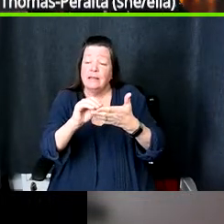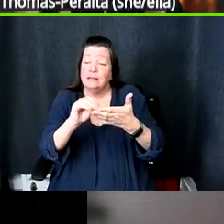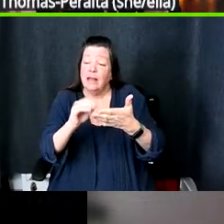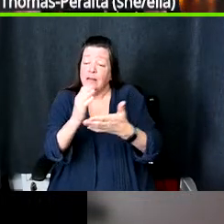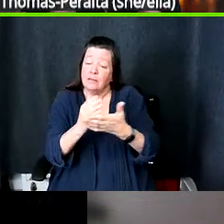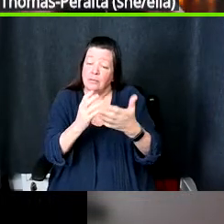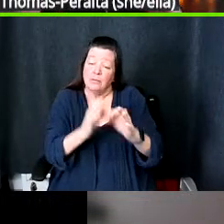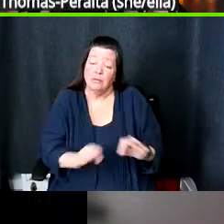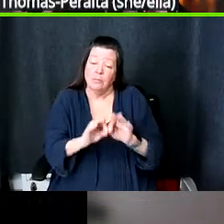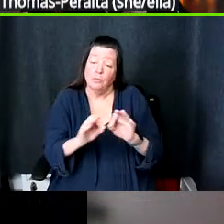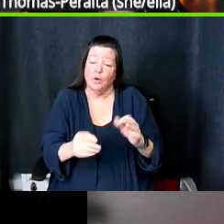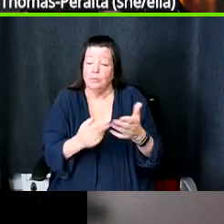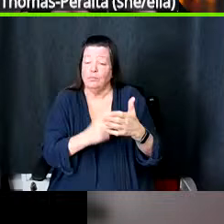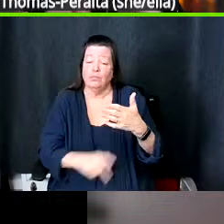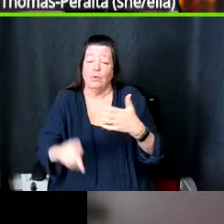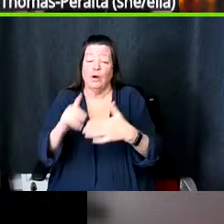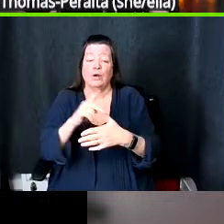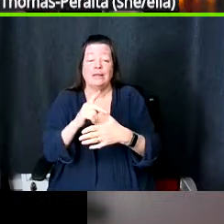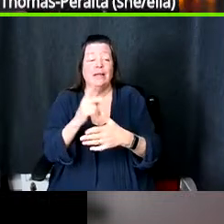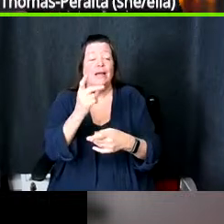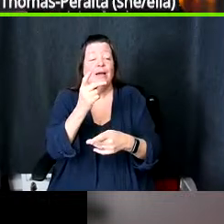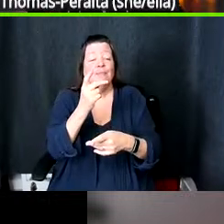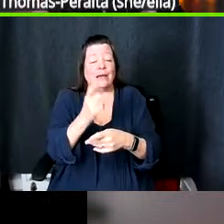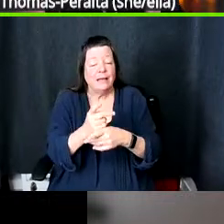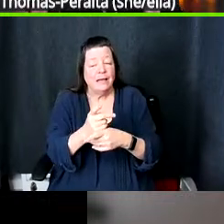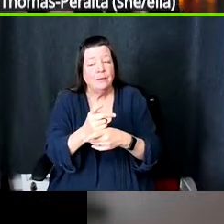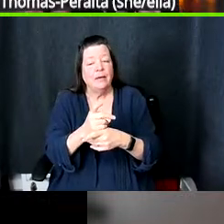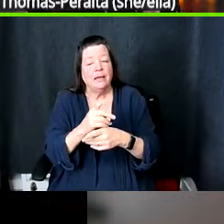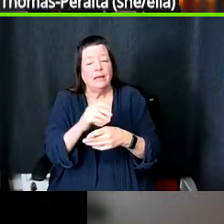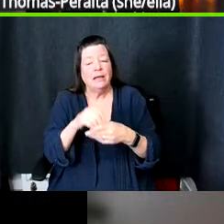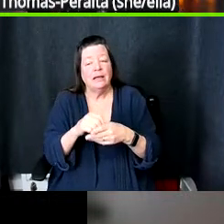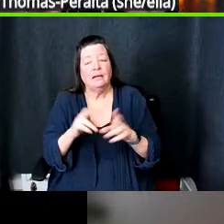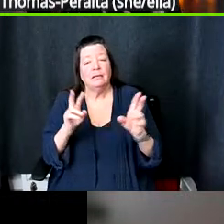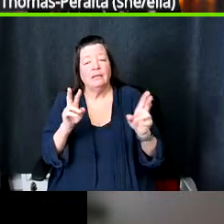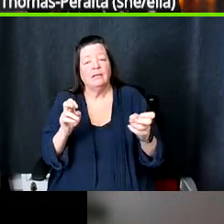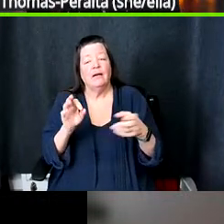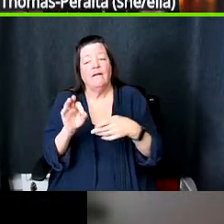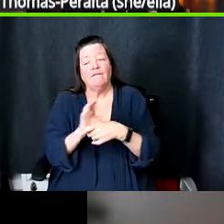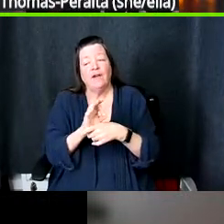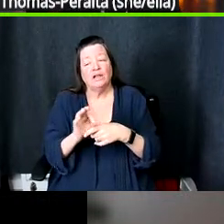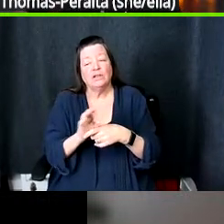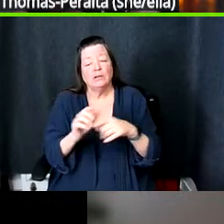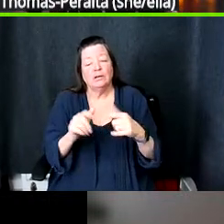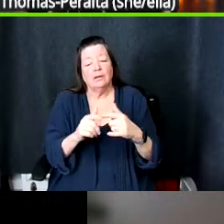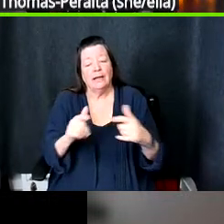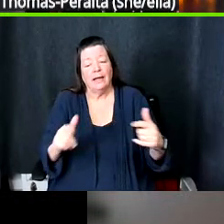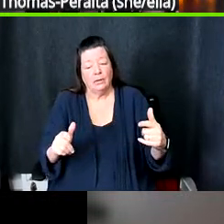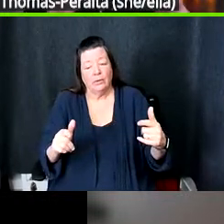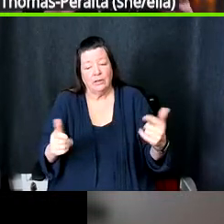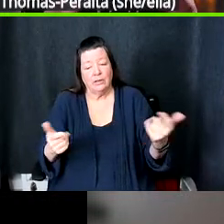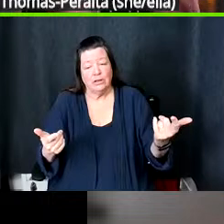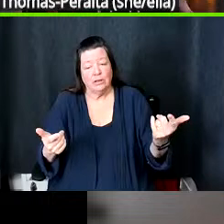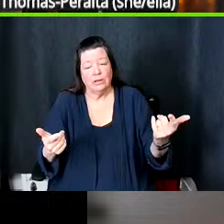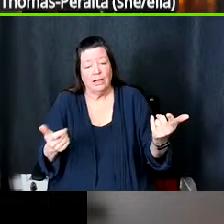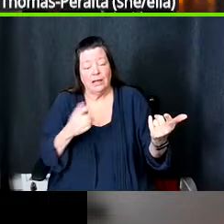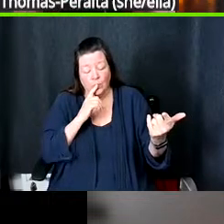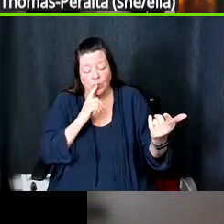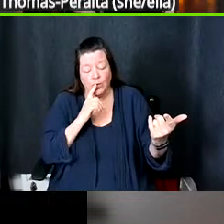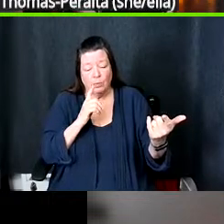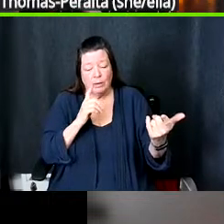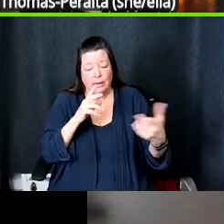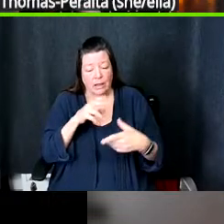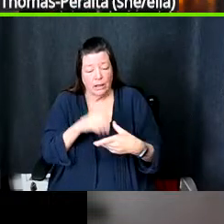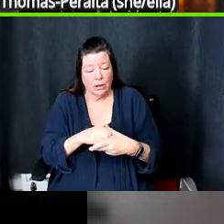priorities, but, you know, keep it in this kind of functional language where it's really capturing the spirit of what we're discussing here, where it's the program